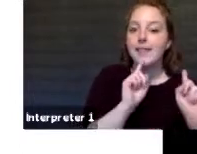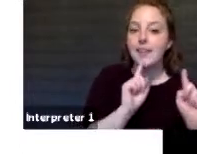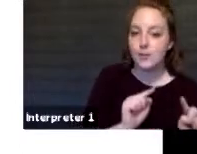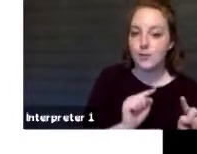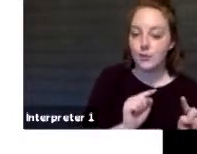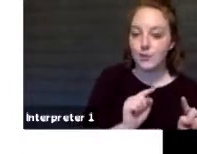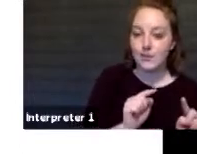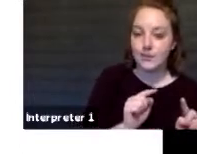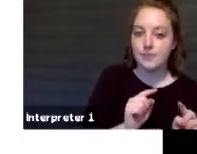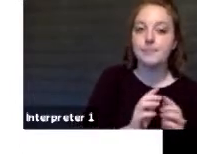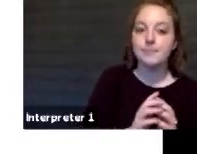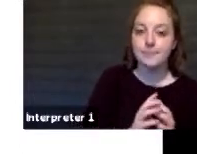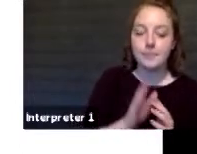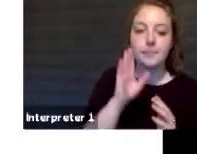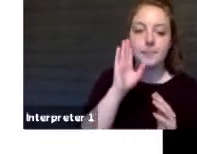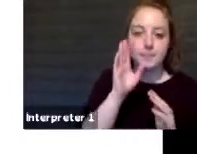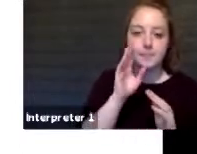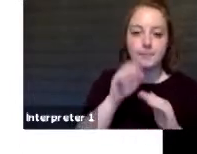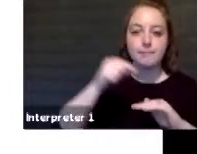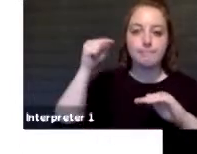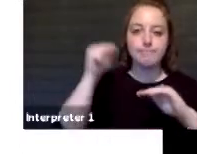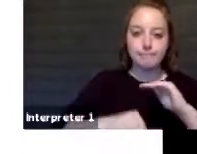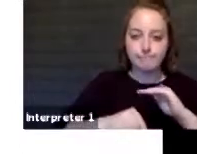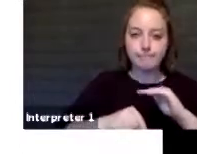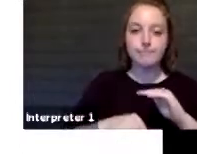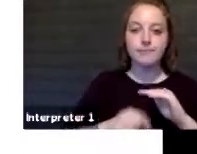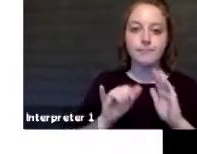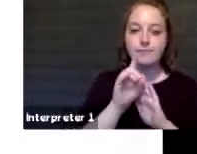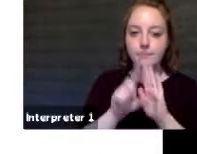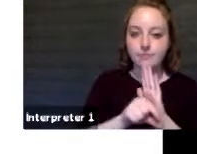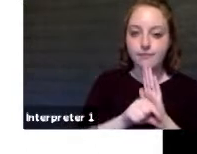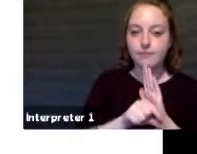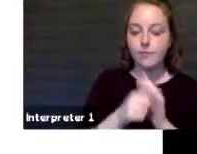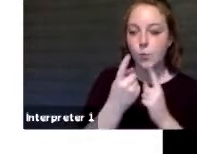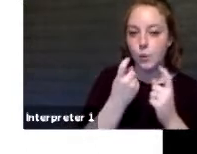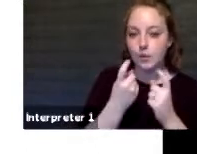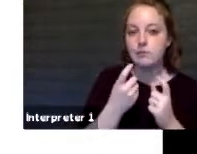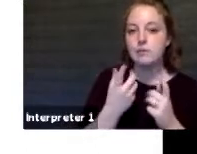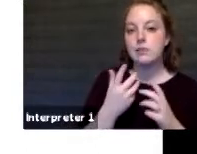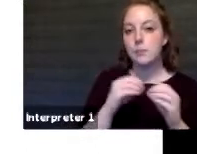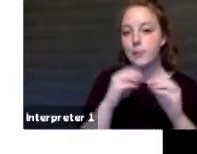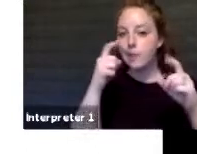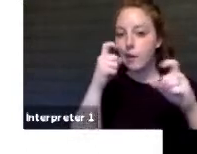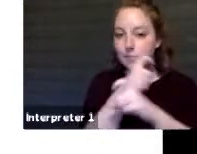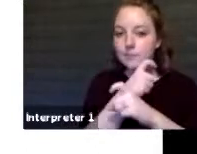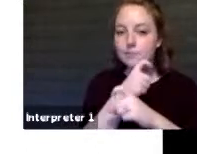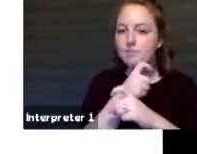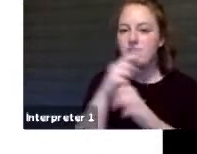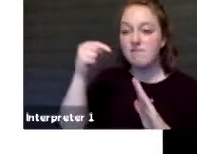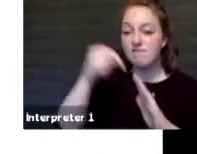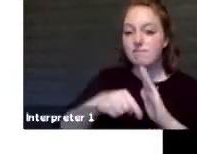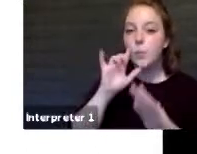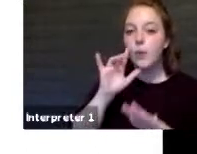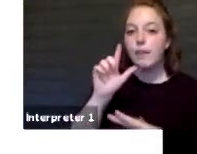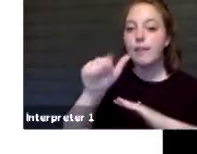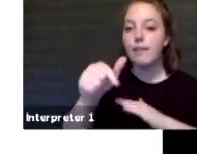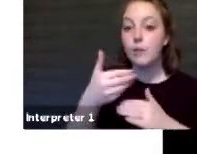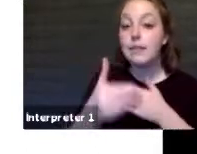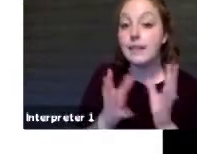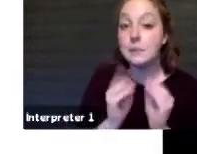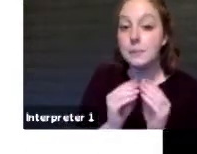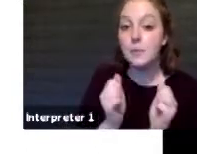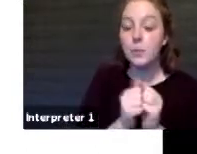deeper into those demographic questions that might be a little more complicated when we have the demographer with us.